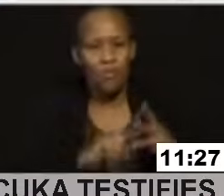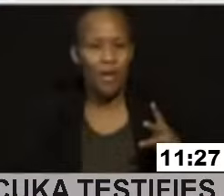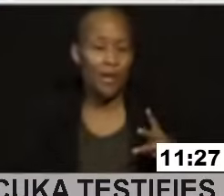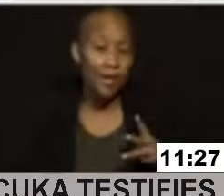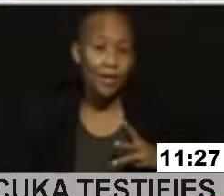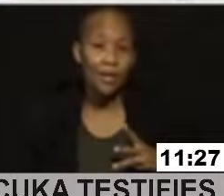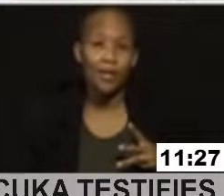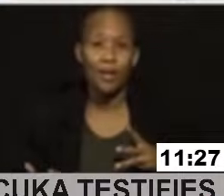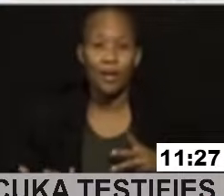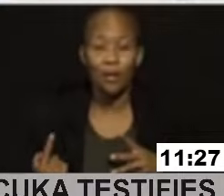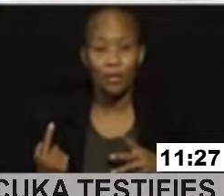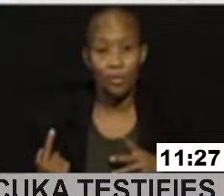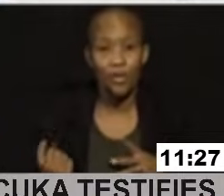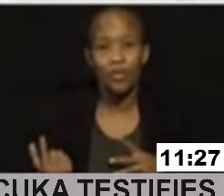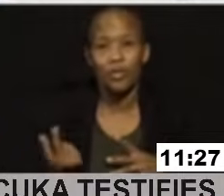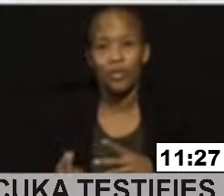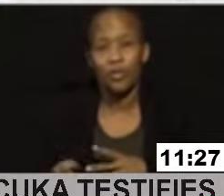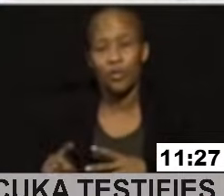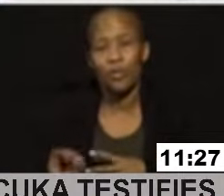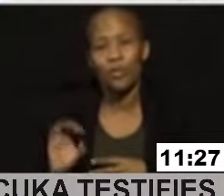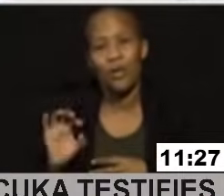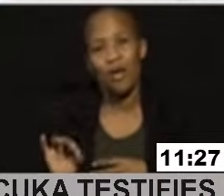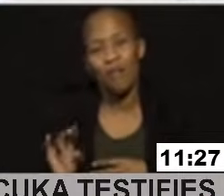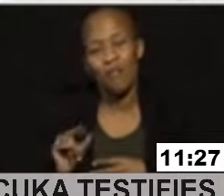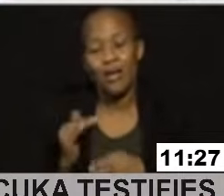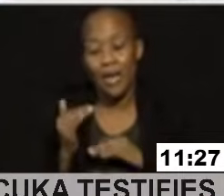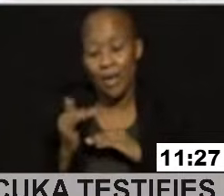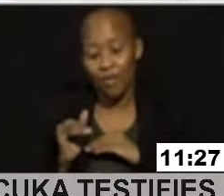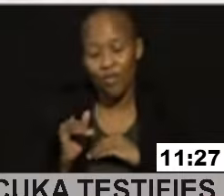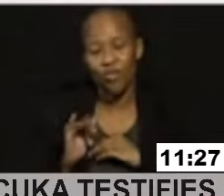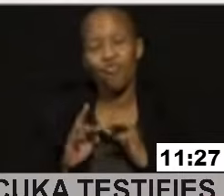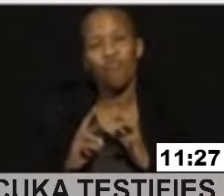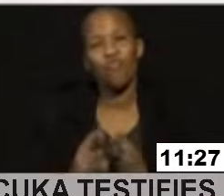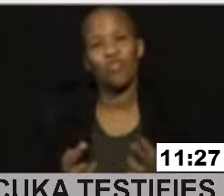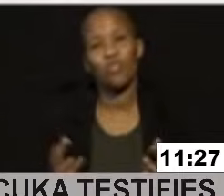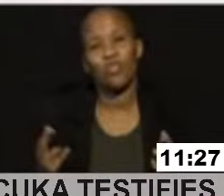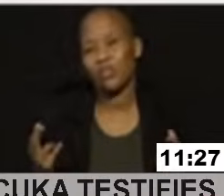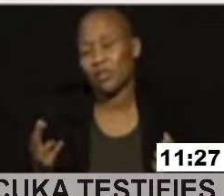your attention to and devote limited resources to? Yes.